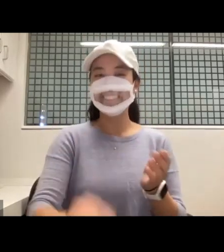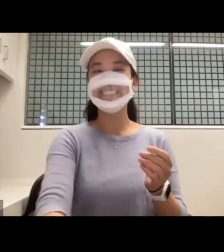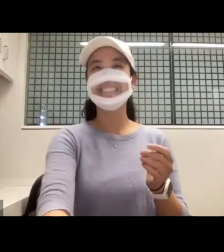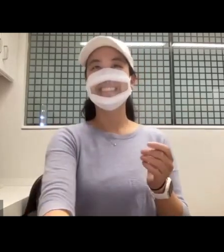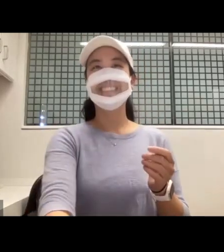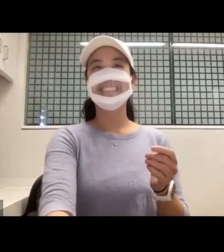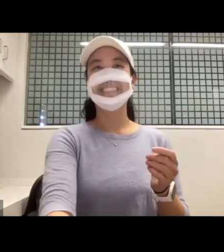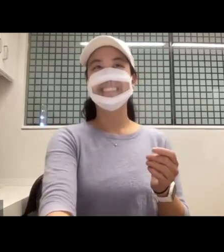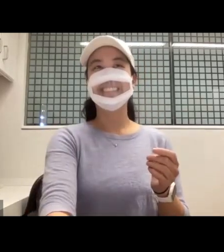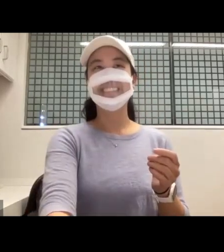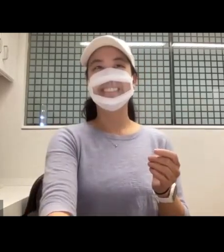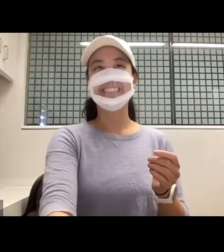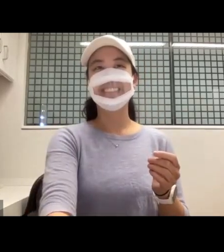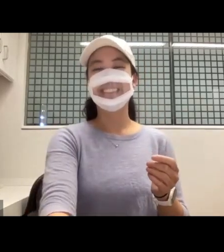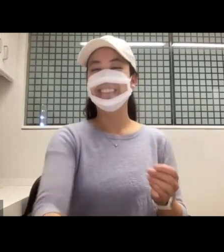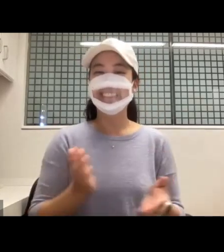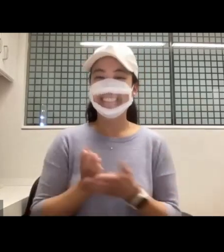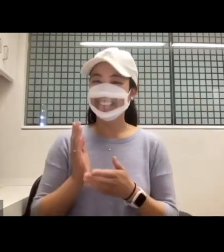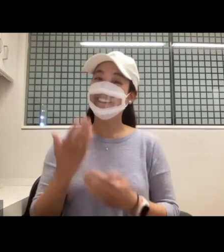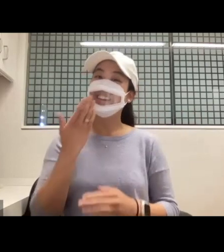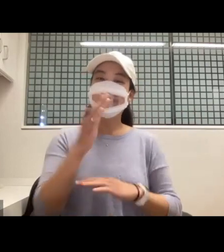All right, hopefully we're all set to start again.